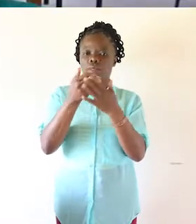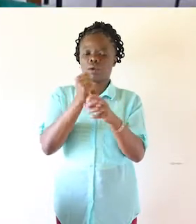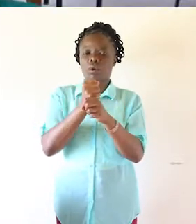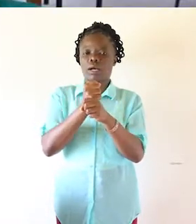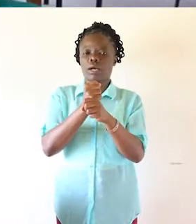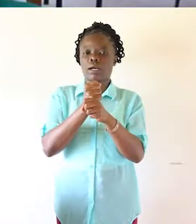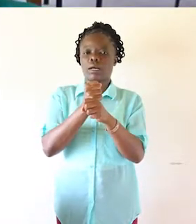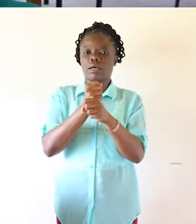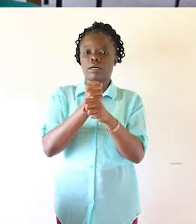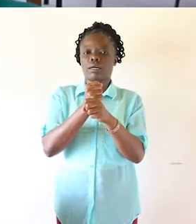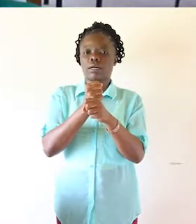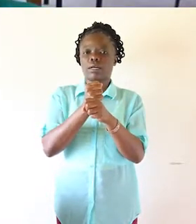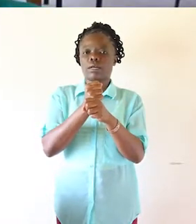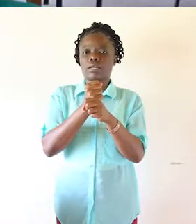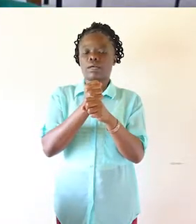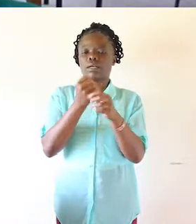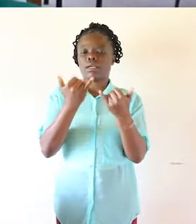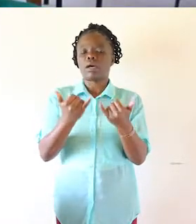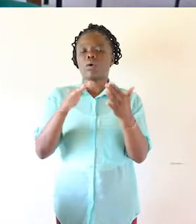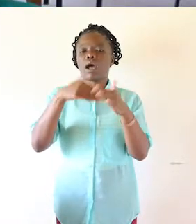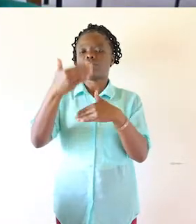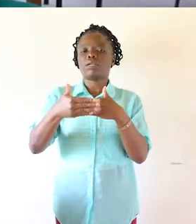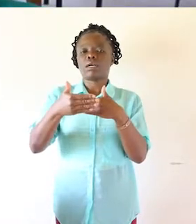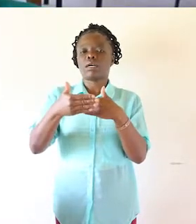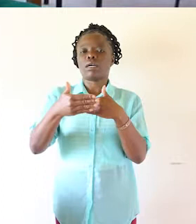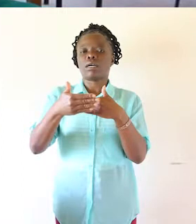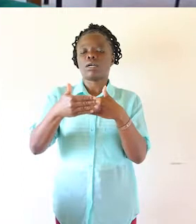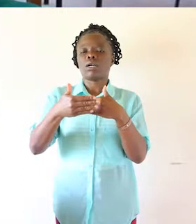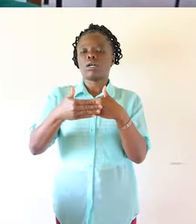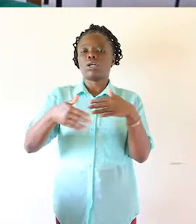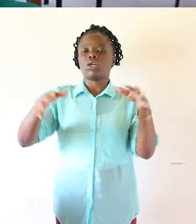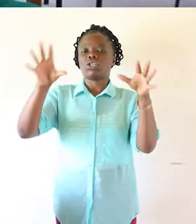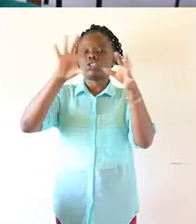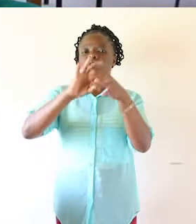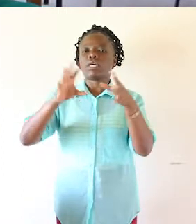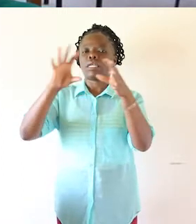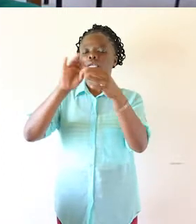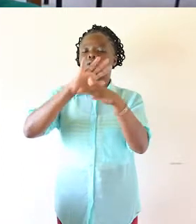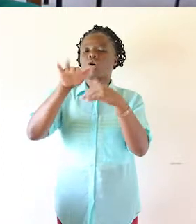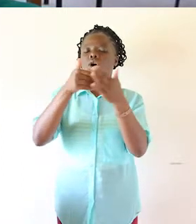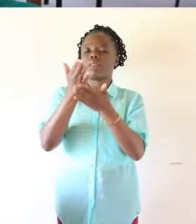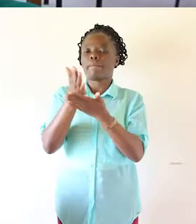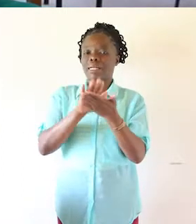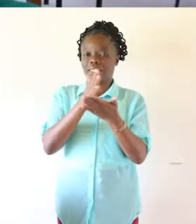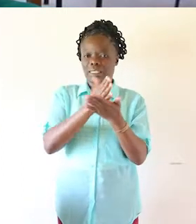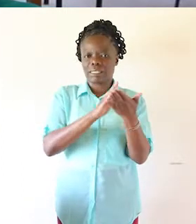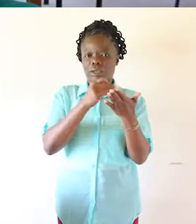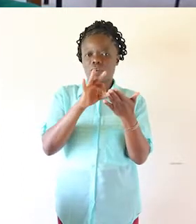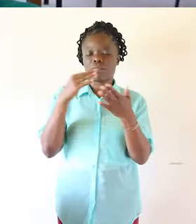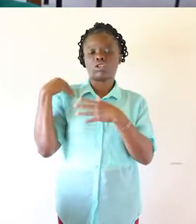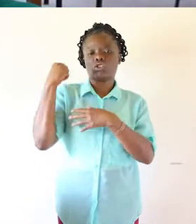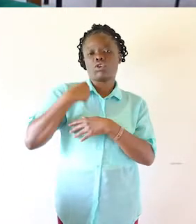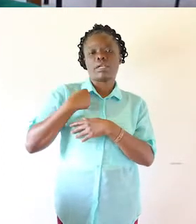of notch. Now, after joining all the parts of